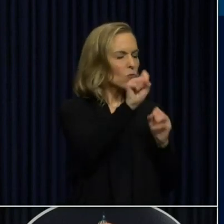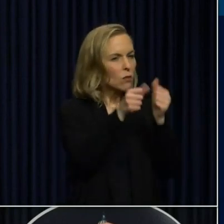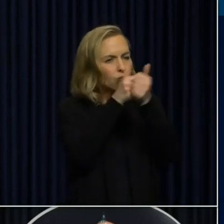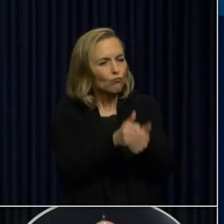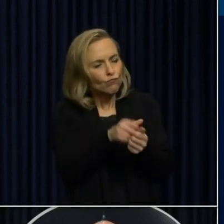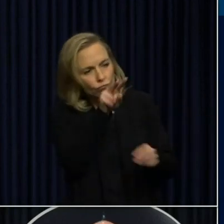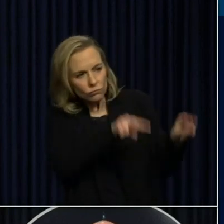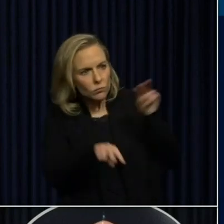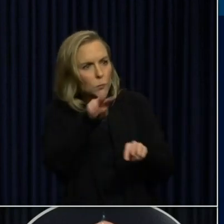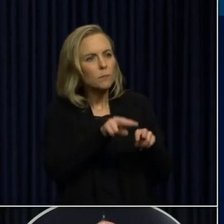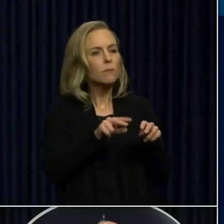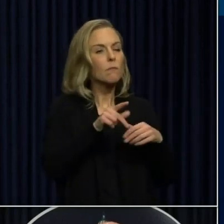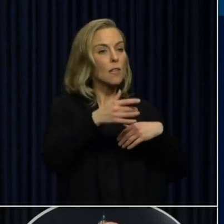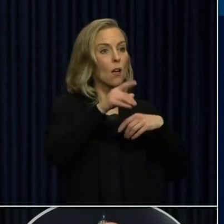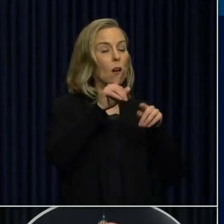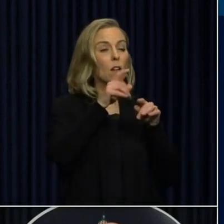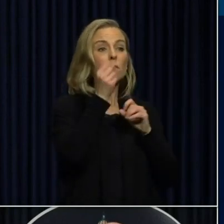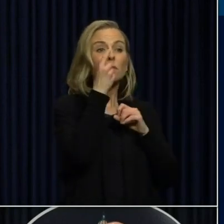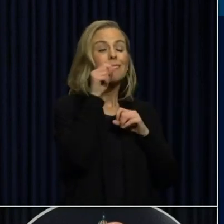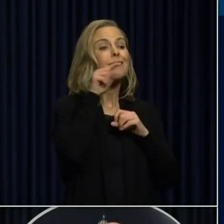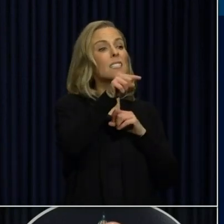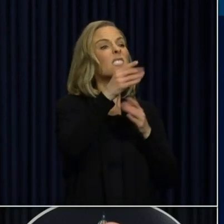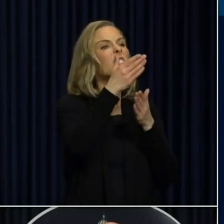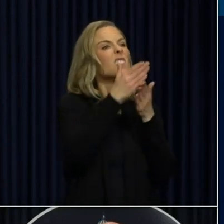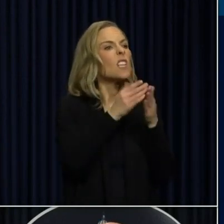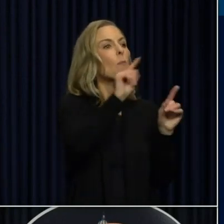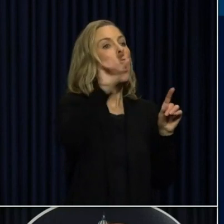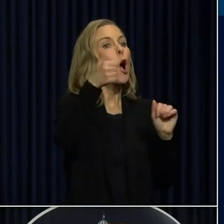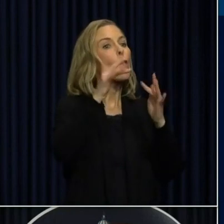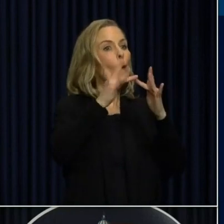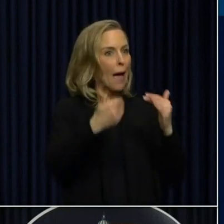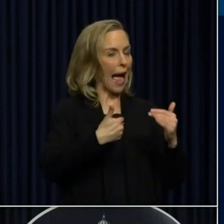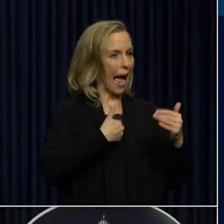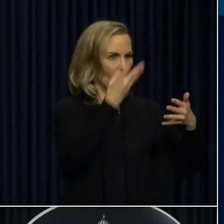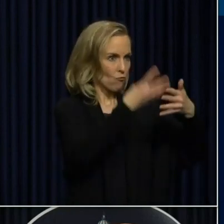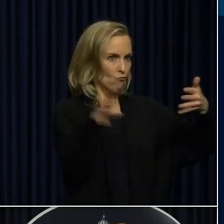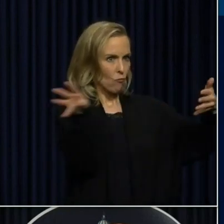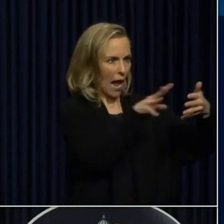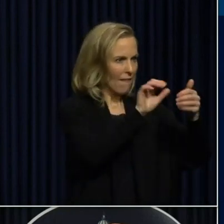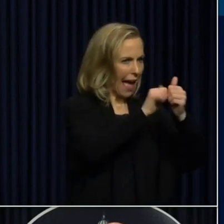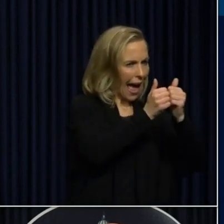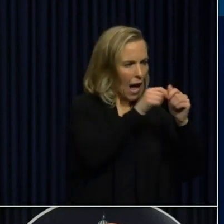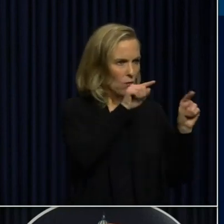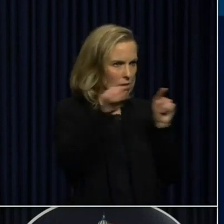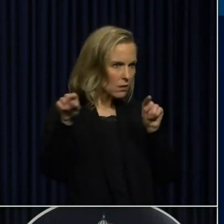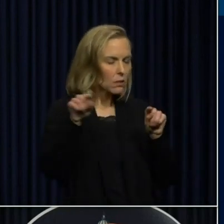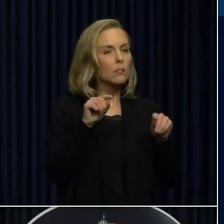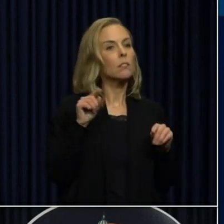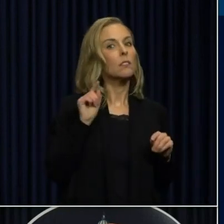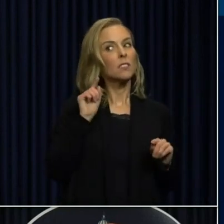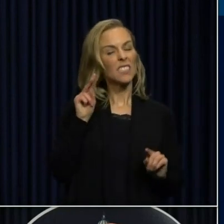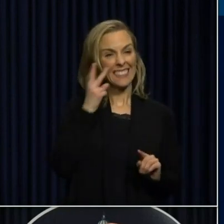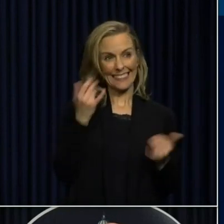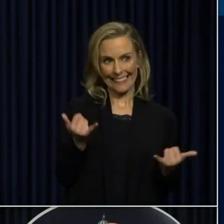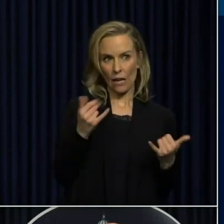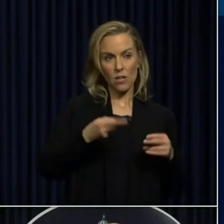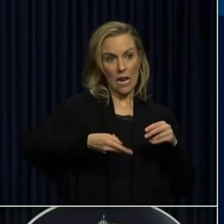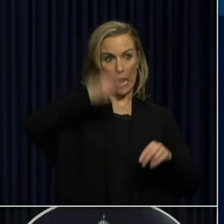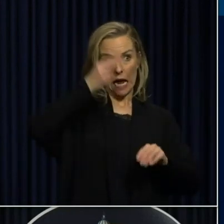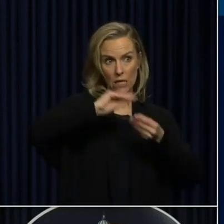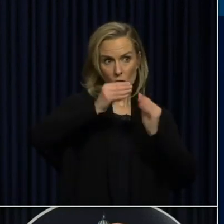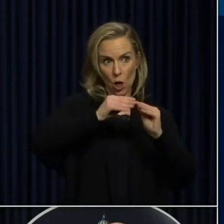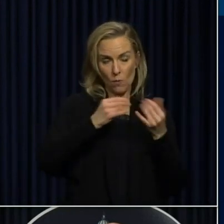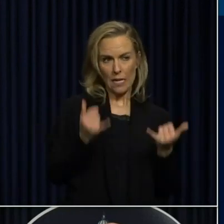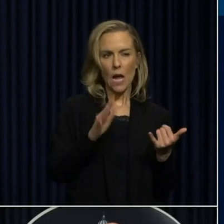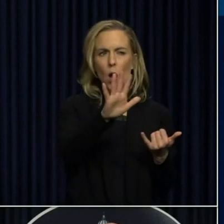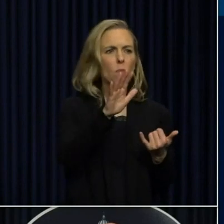time. You can look at publicly available sites where they even graph it out for you. And so right now, because we have the highest number in a single day, we're